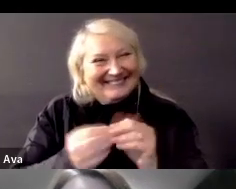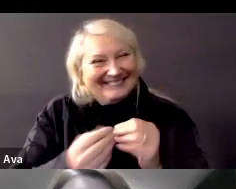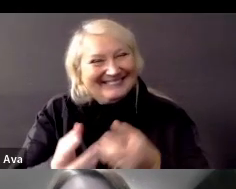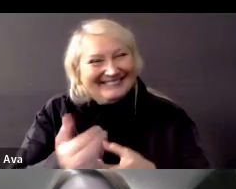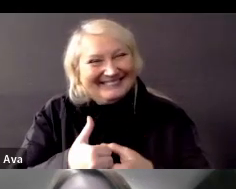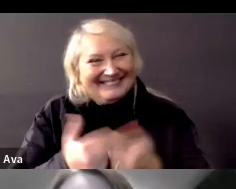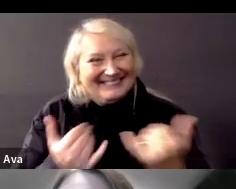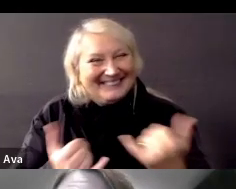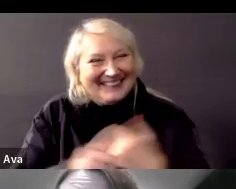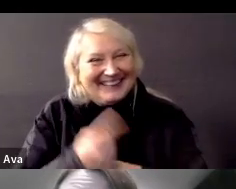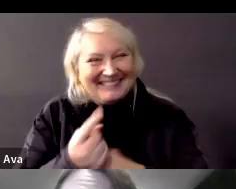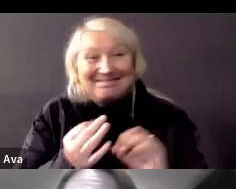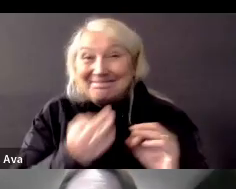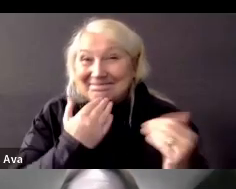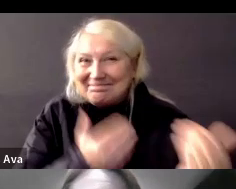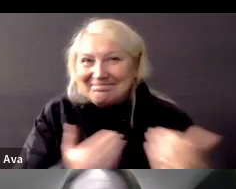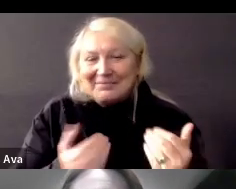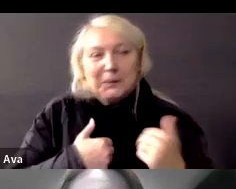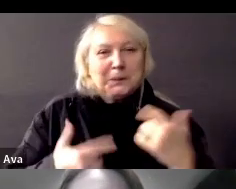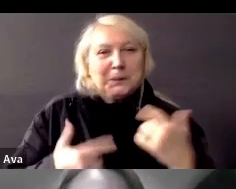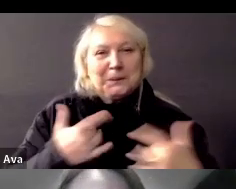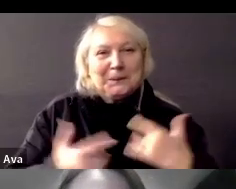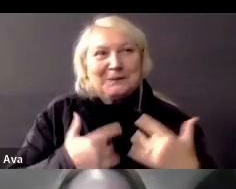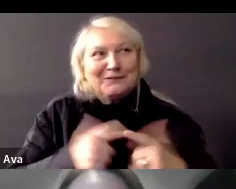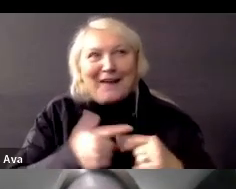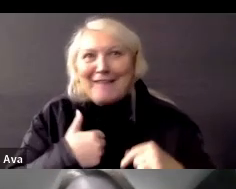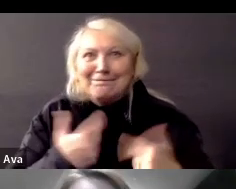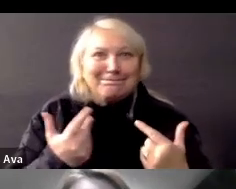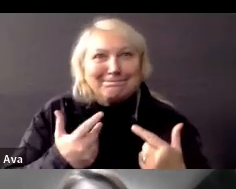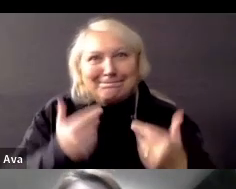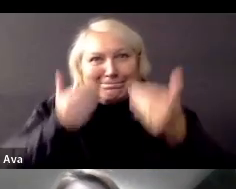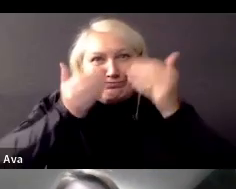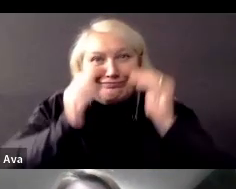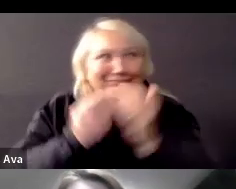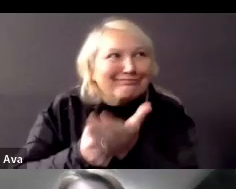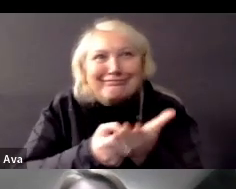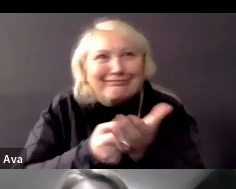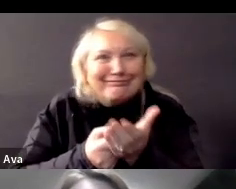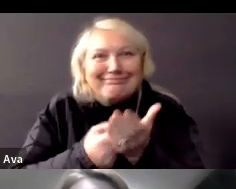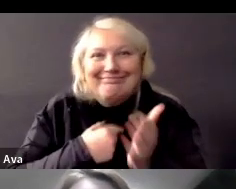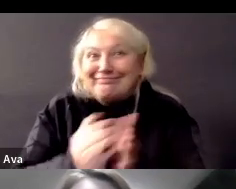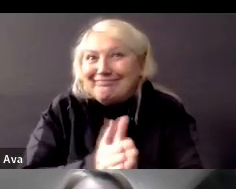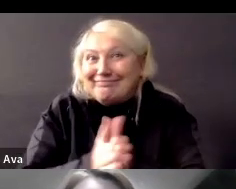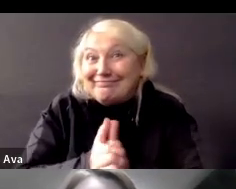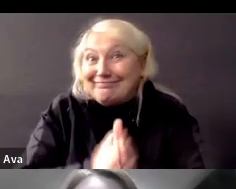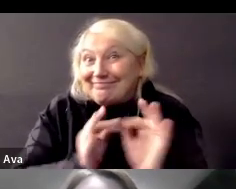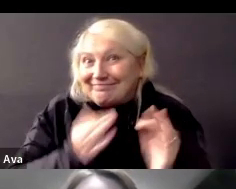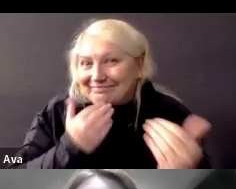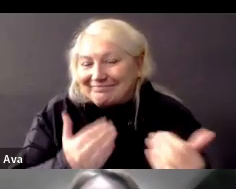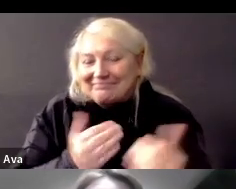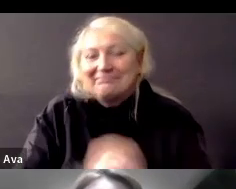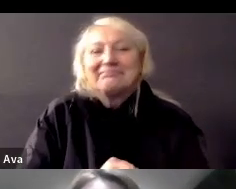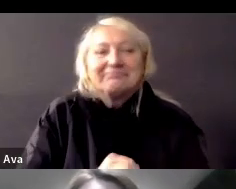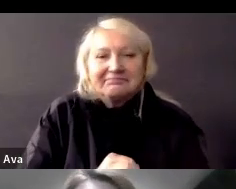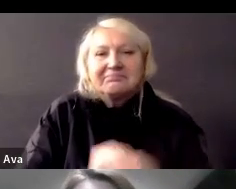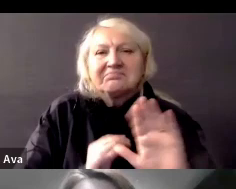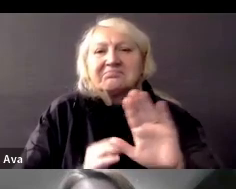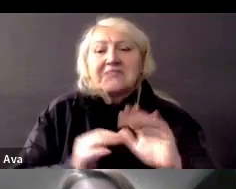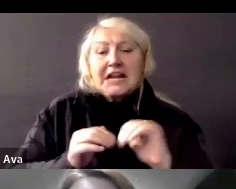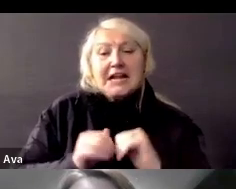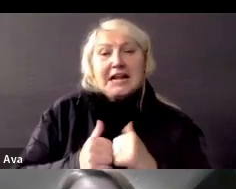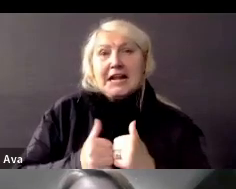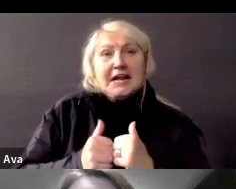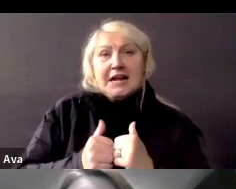today, and looking forward to having a meaningful discussion. So the way that we're going to do this is